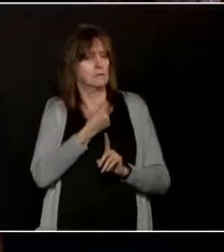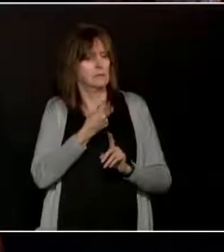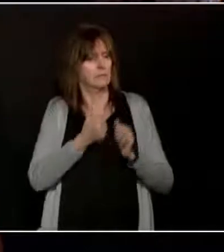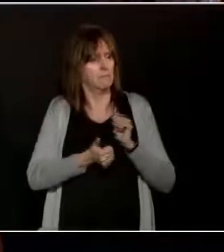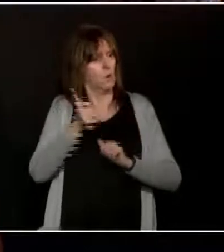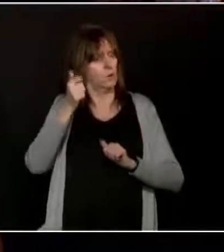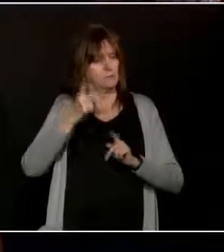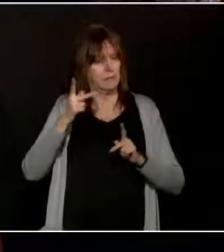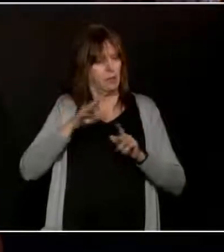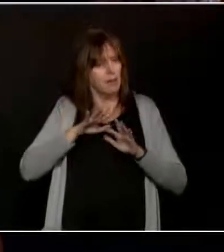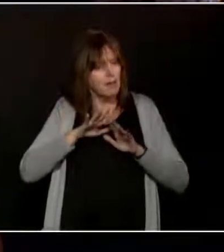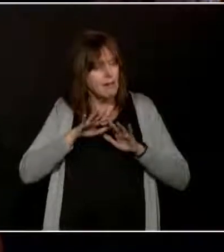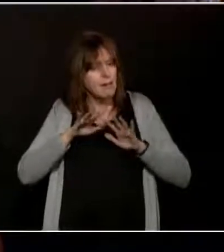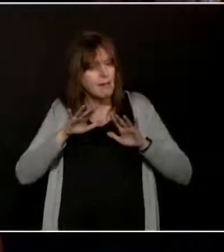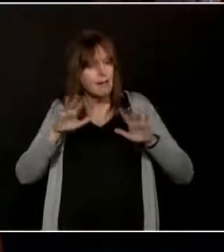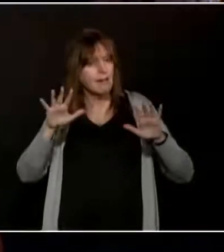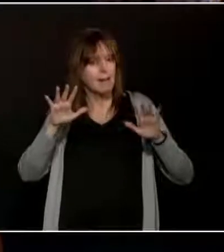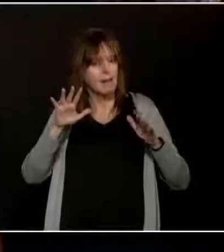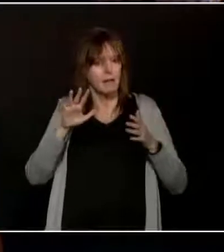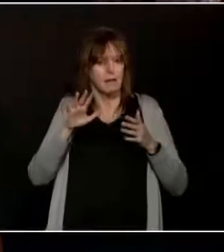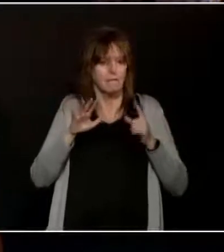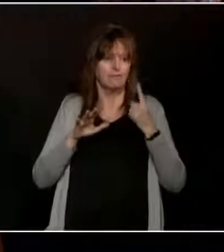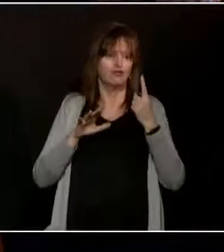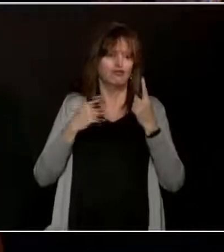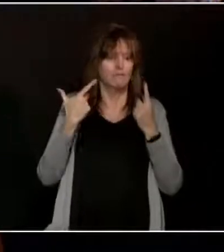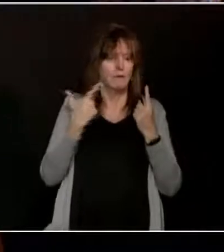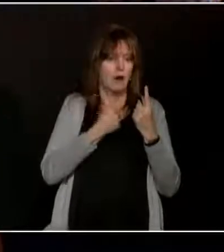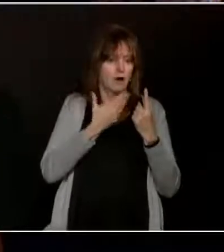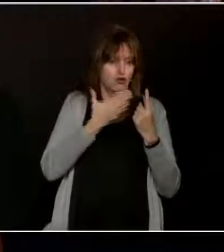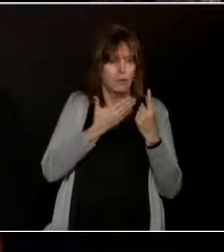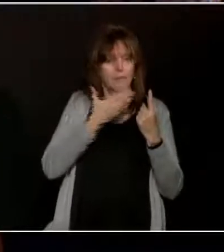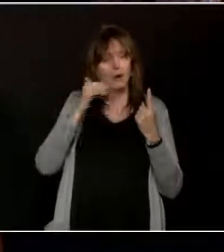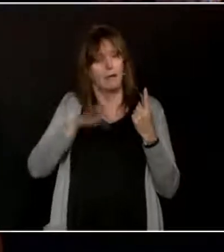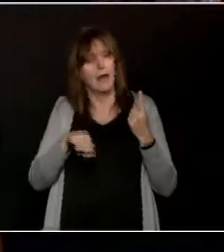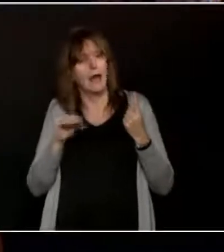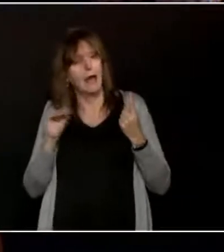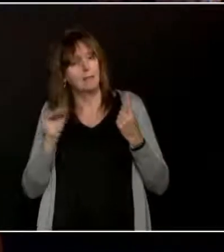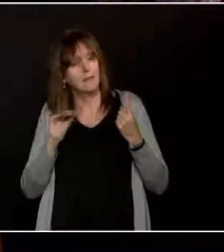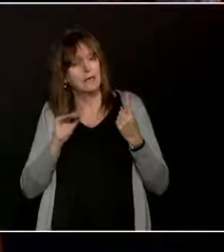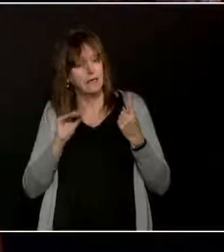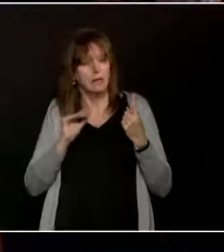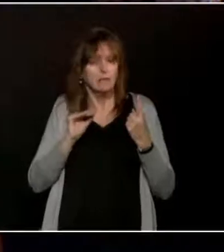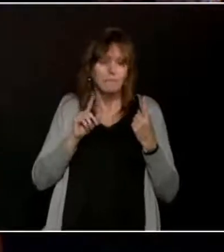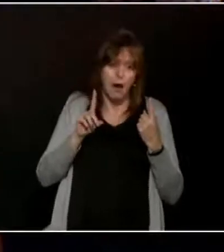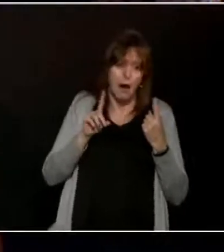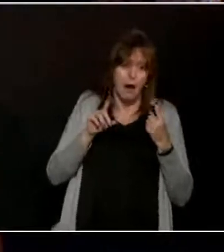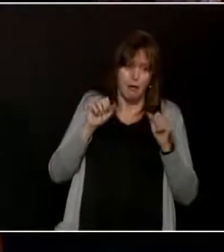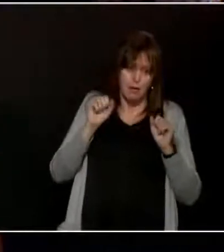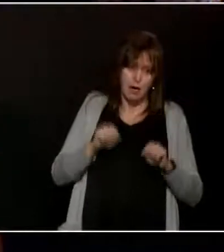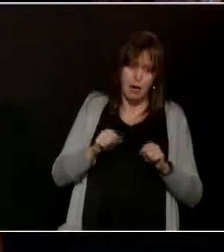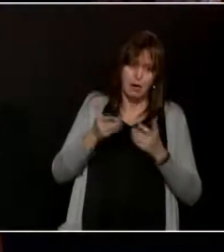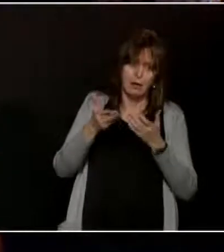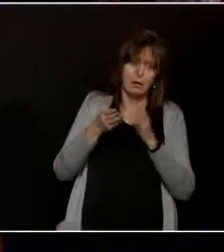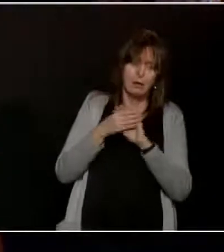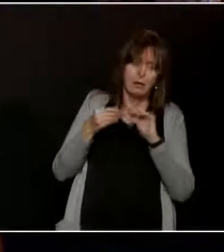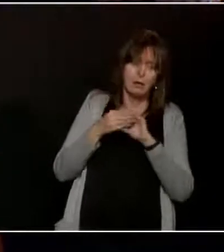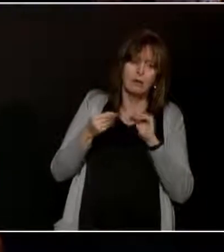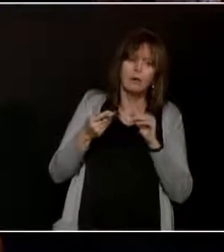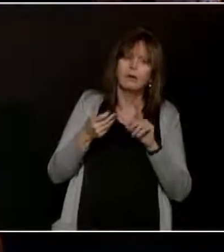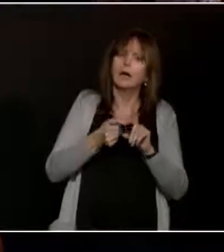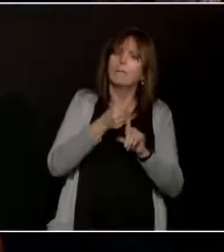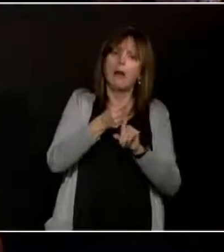zero, but I'm just wondering if you can speak at all about where the advice is headed in the